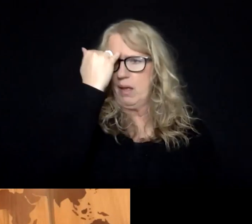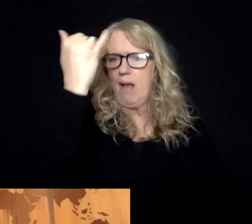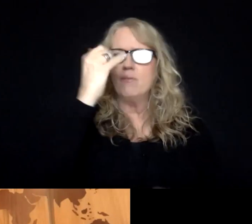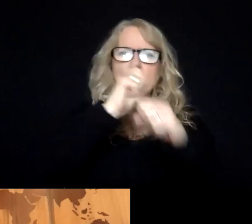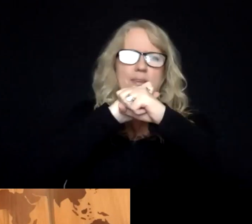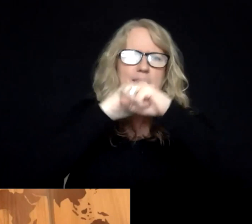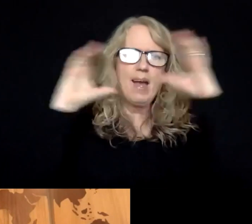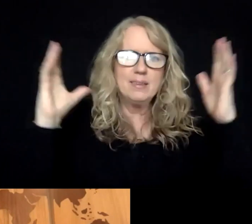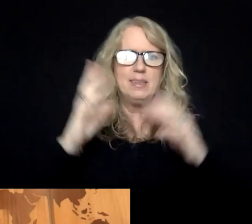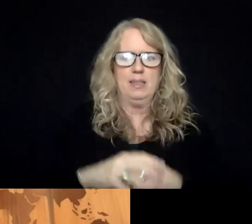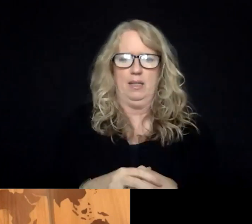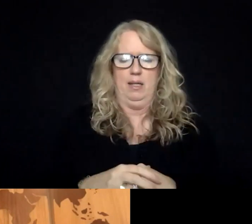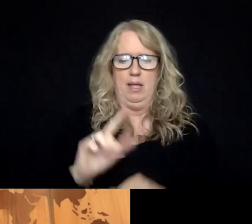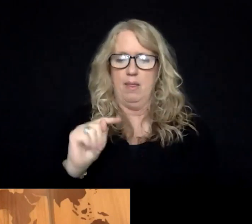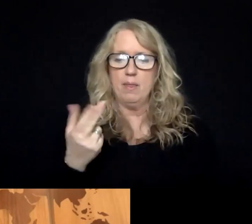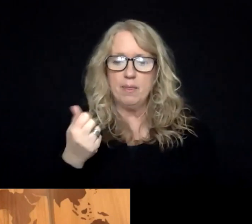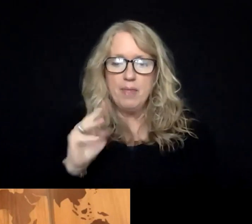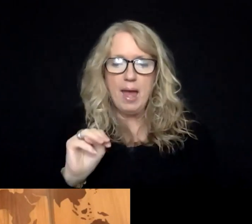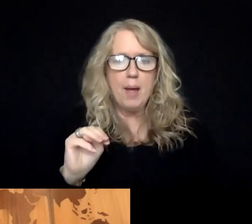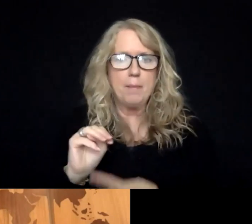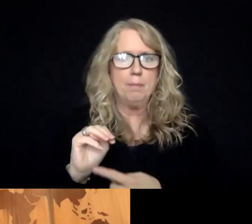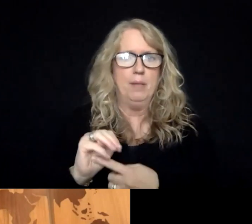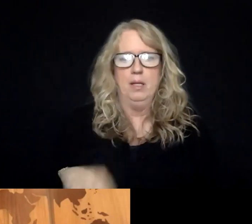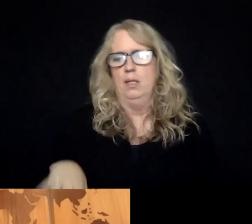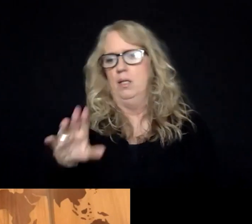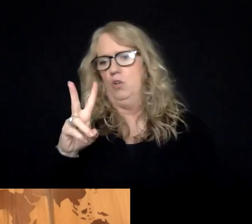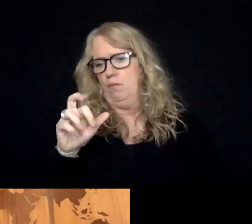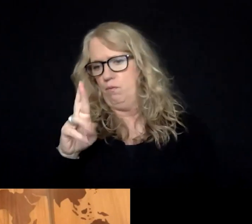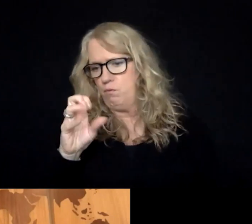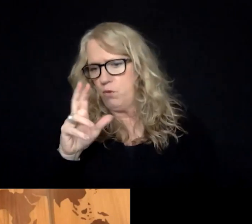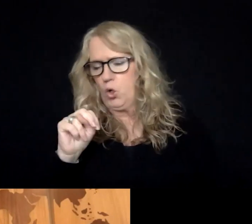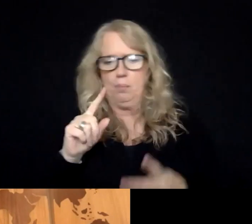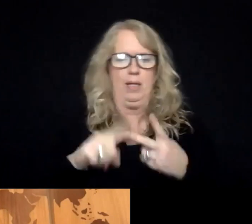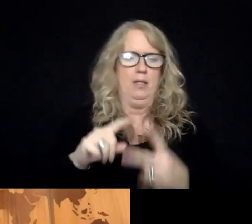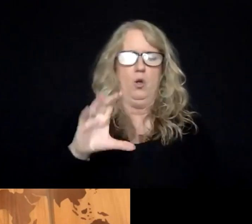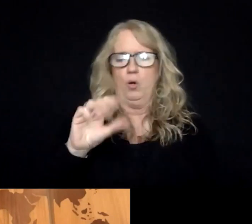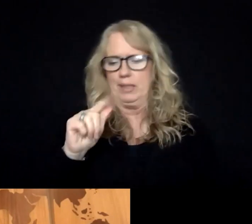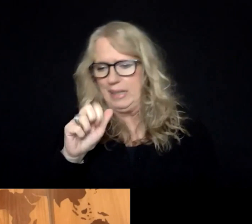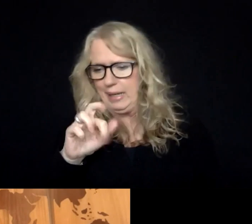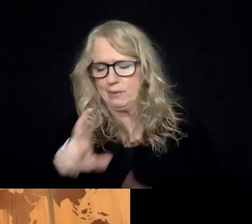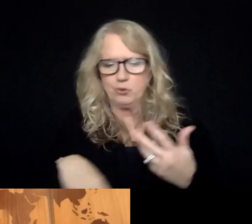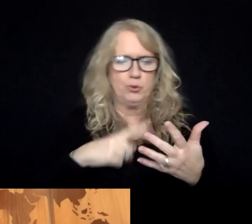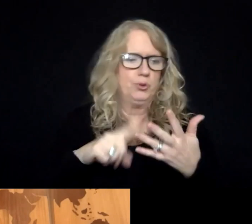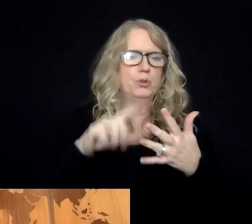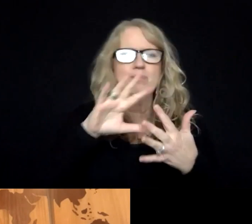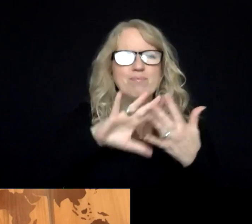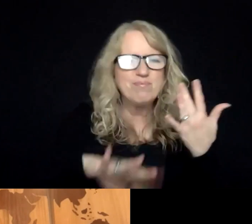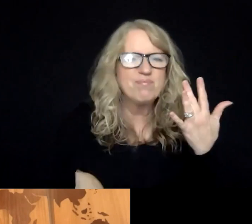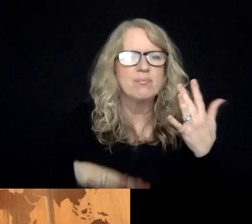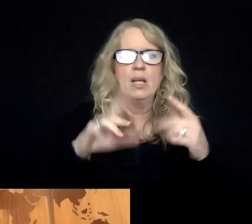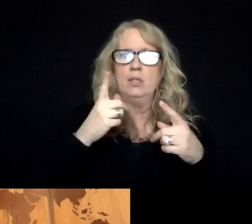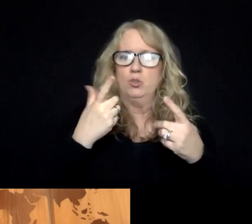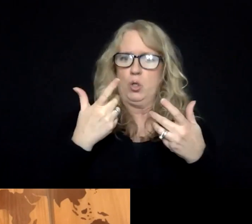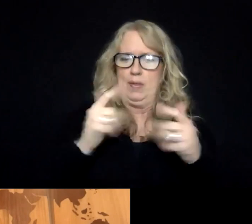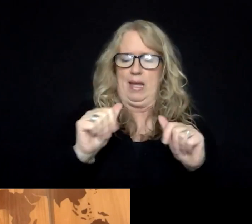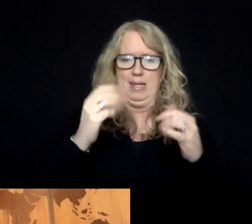on about how the thems are vermin, are infestations, or cancers, or whatever. And what you're invoking is